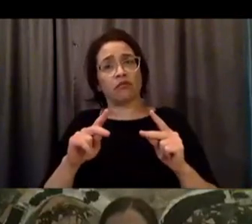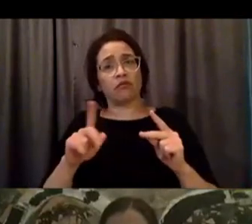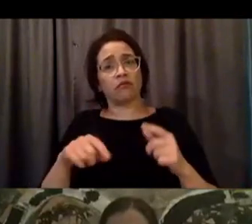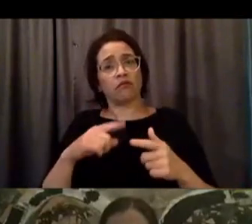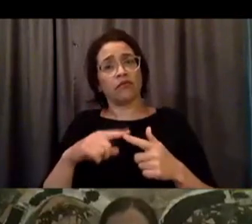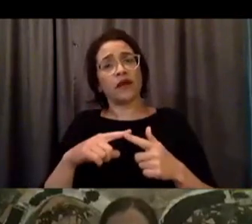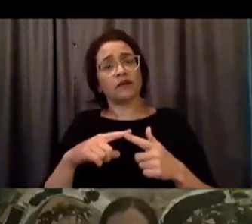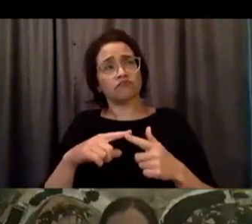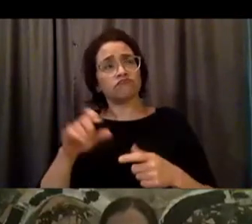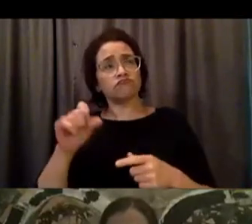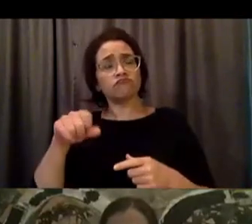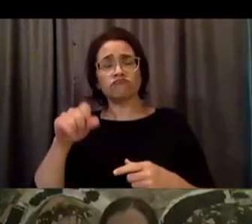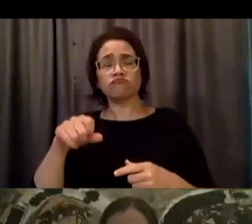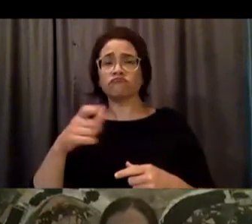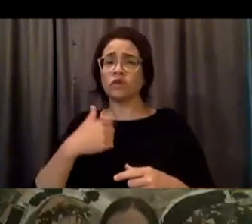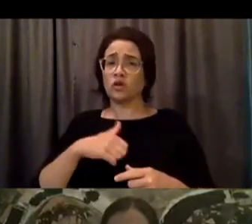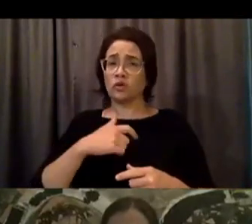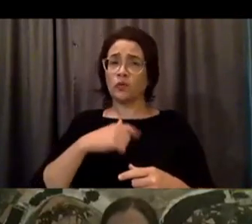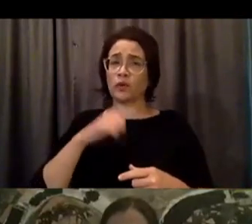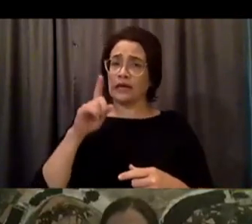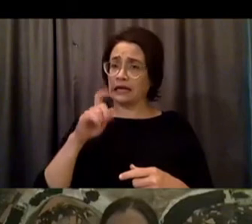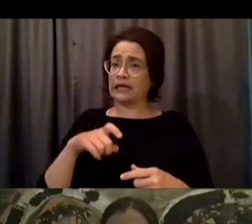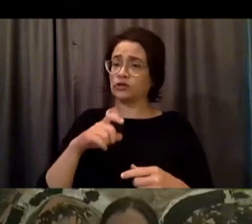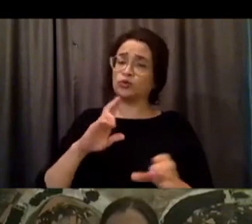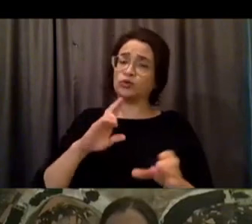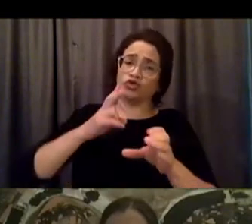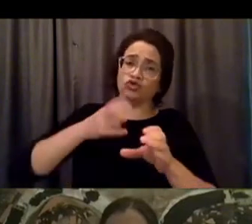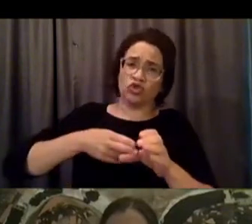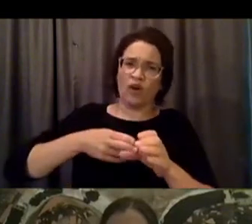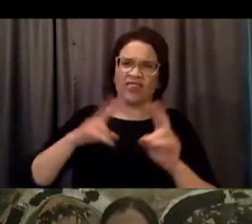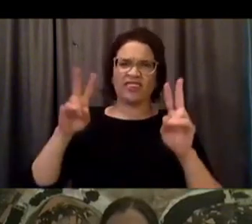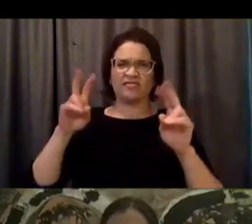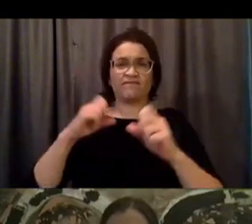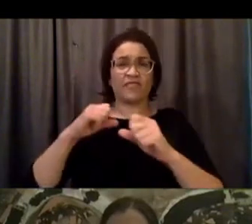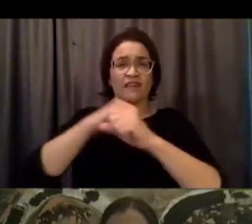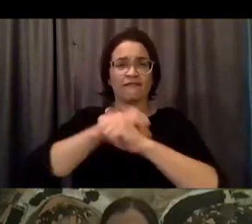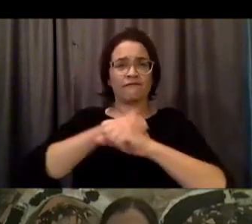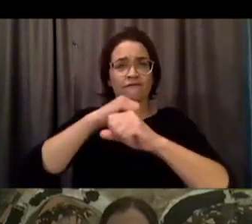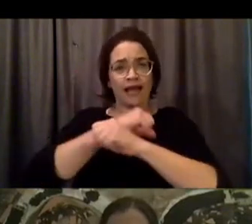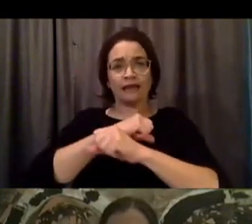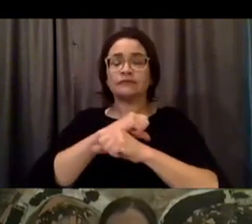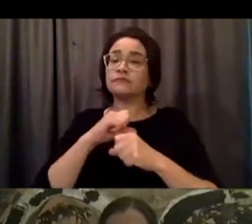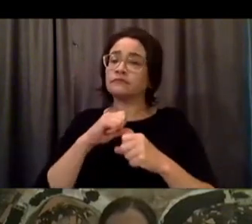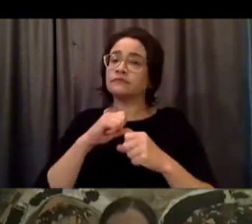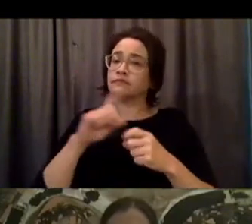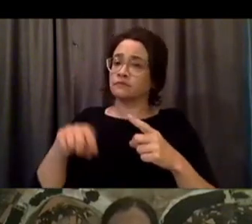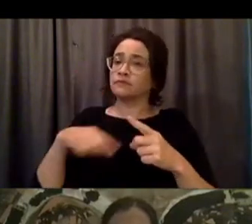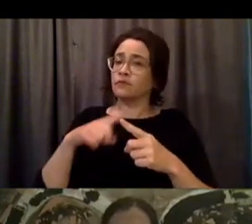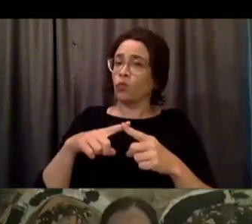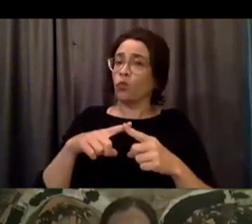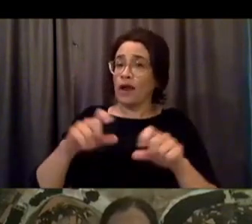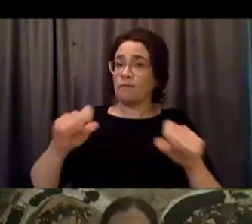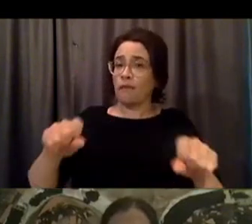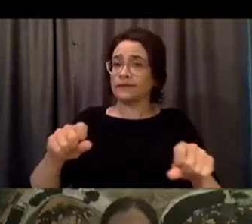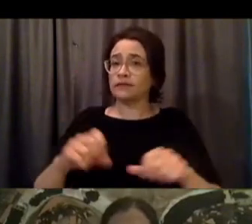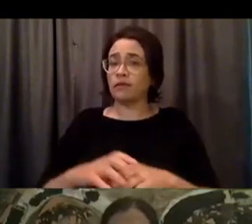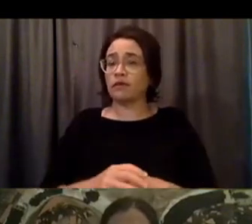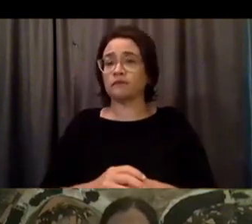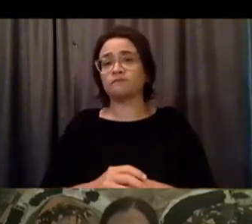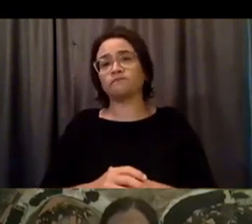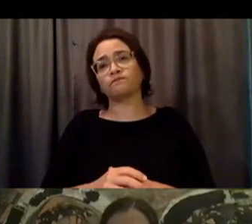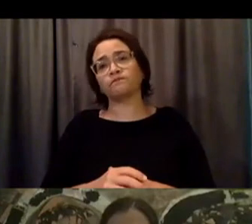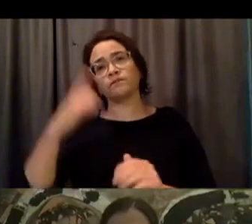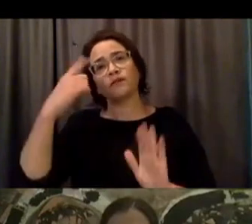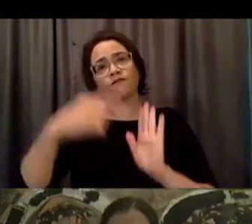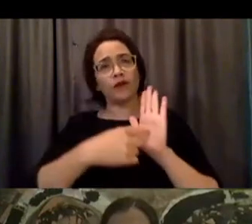make sure that we're joining the fight where possible and, uh, adding to their voices. Um, for example,